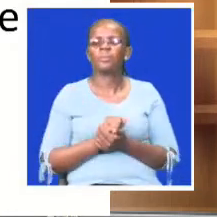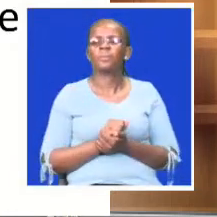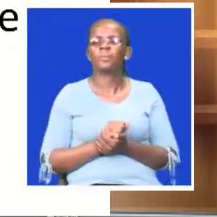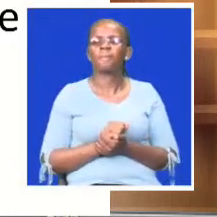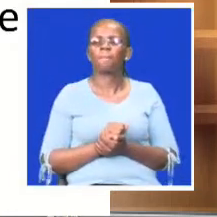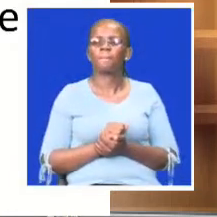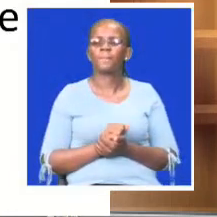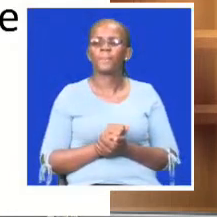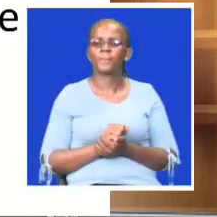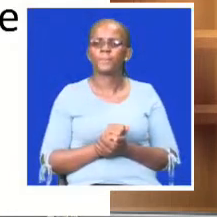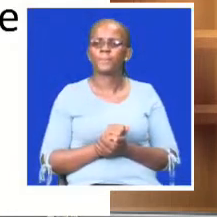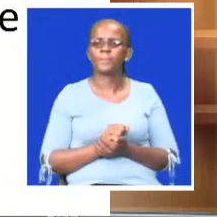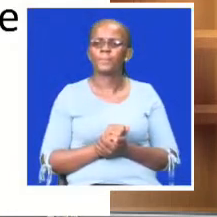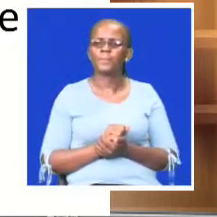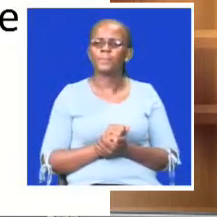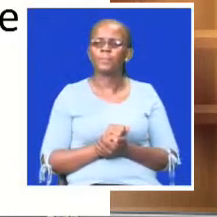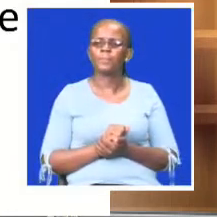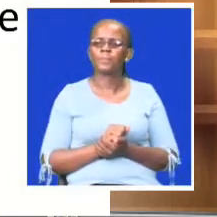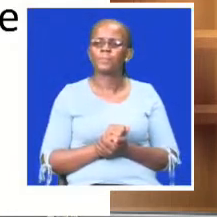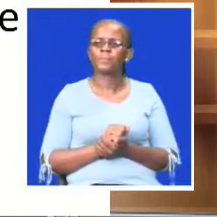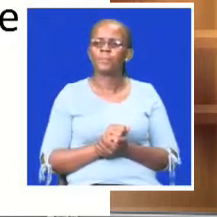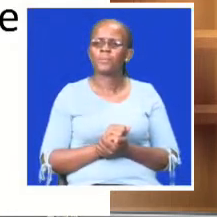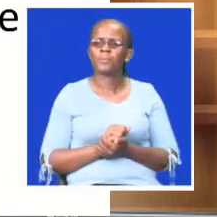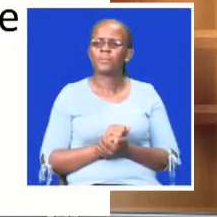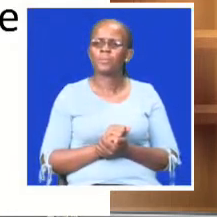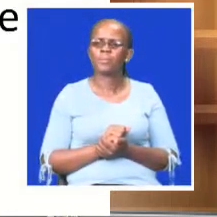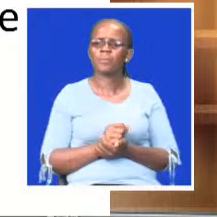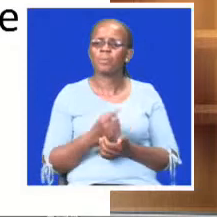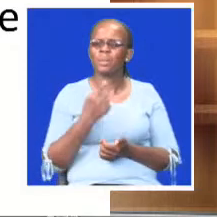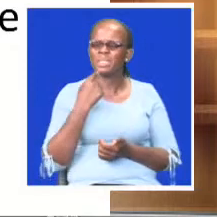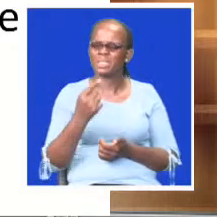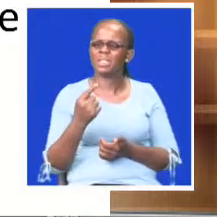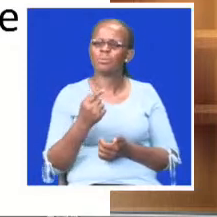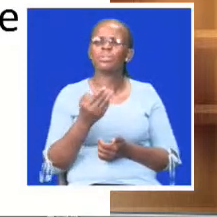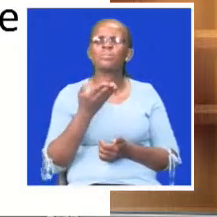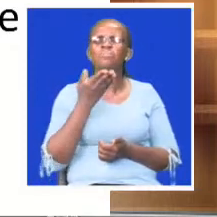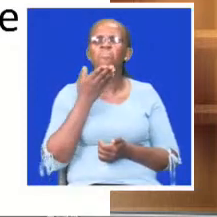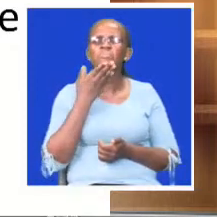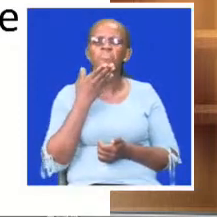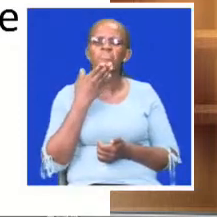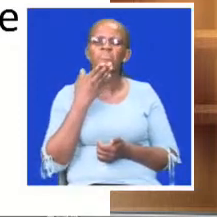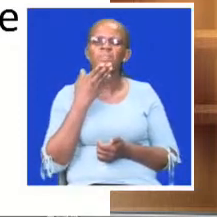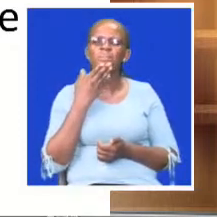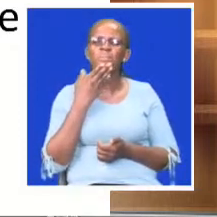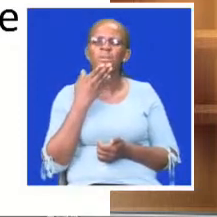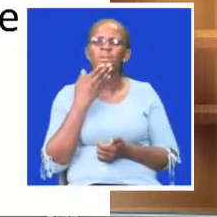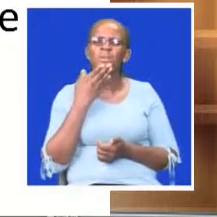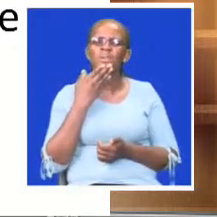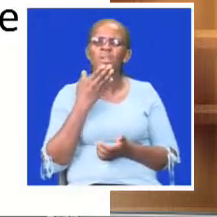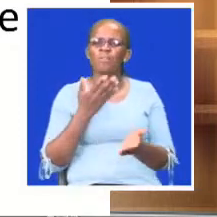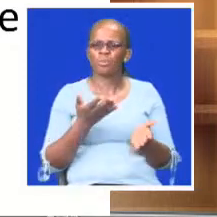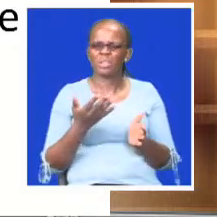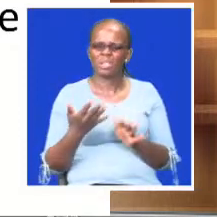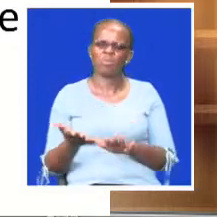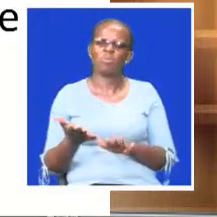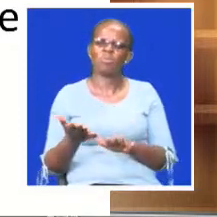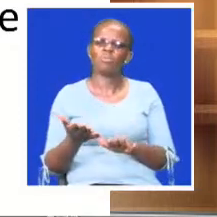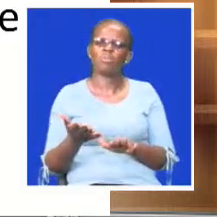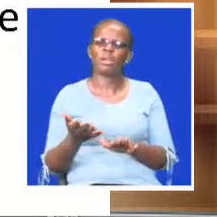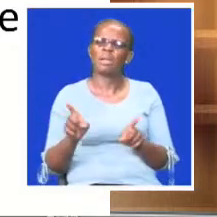Genesis 3 verse 19 says, Adam will return to the earth where he was